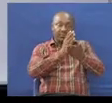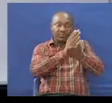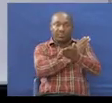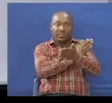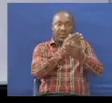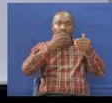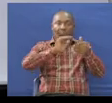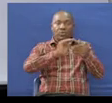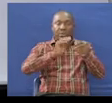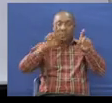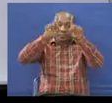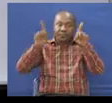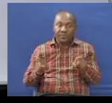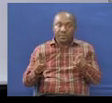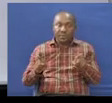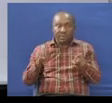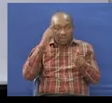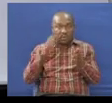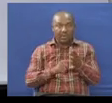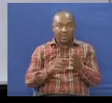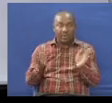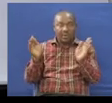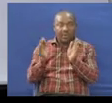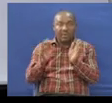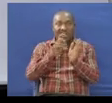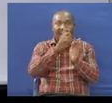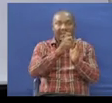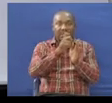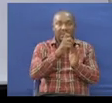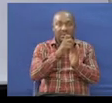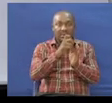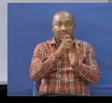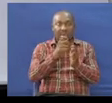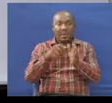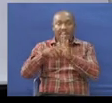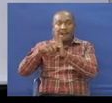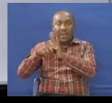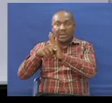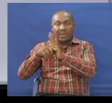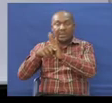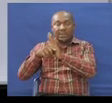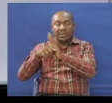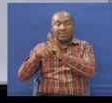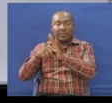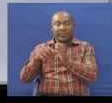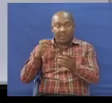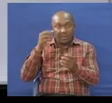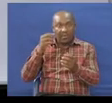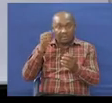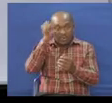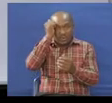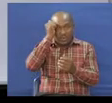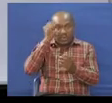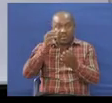here? I remain with x. Minus, you have taken 2 here. Mind you, when you are taking it out, it's the